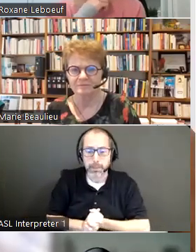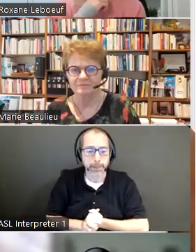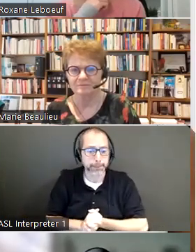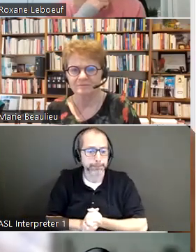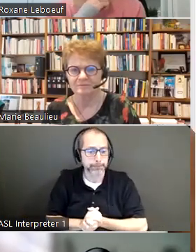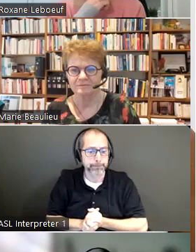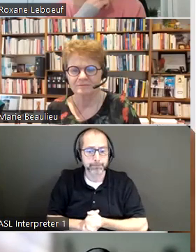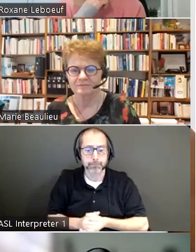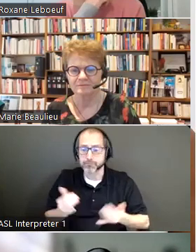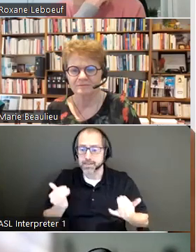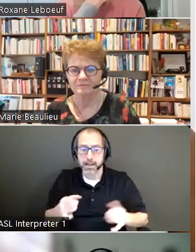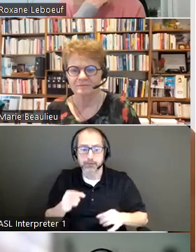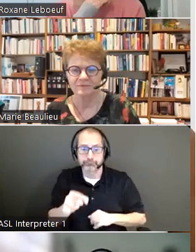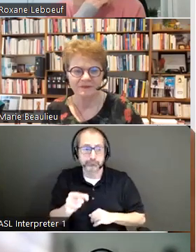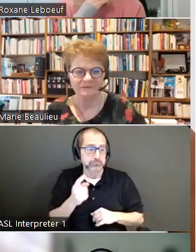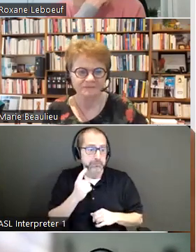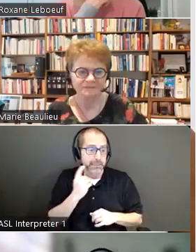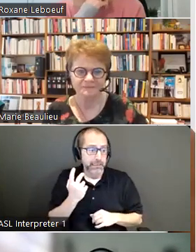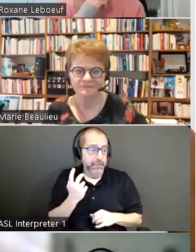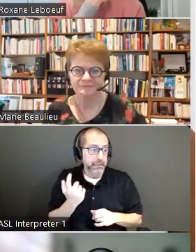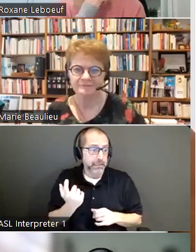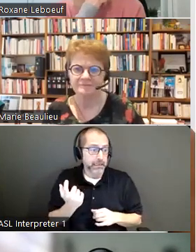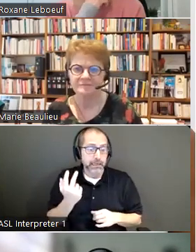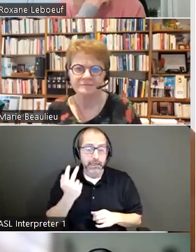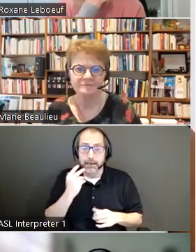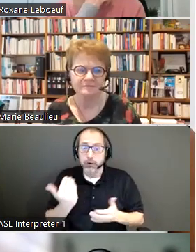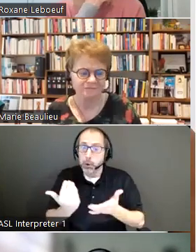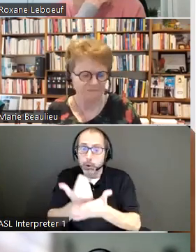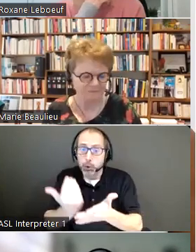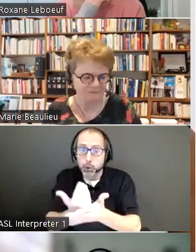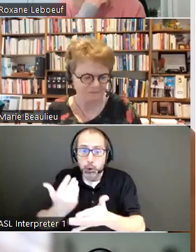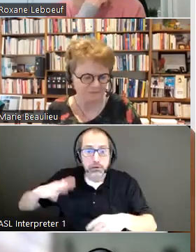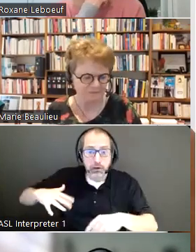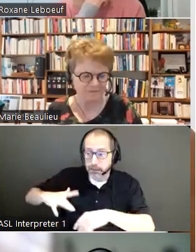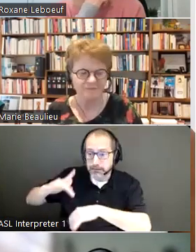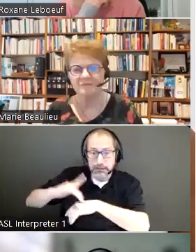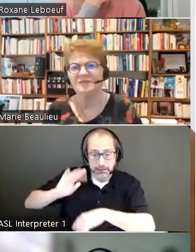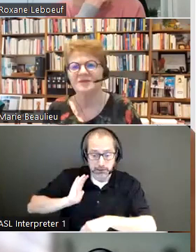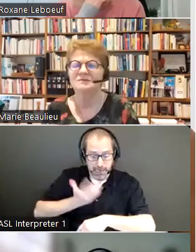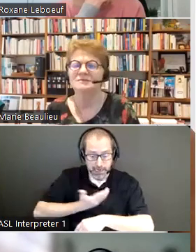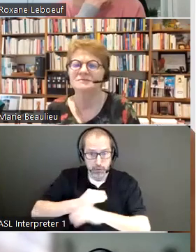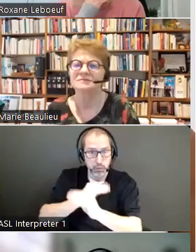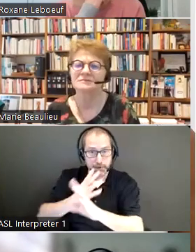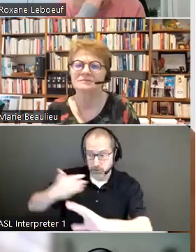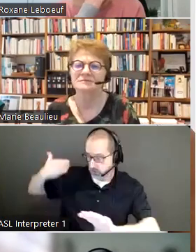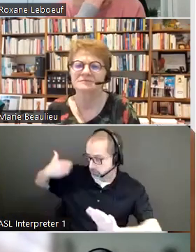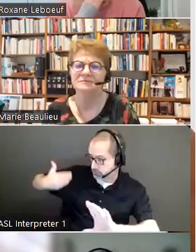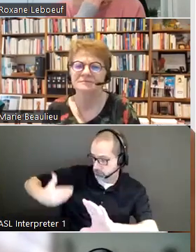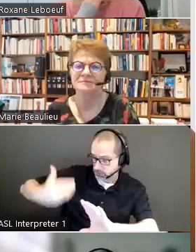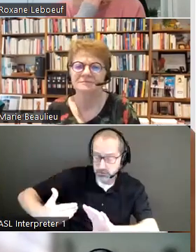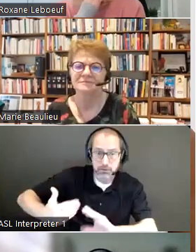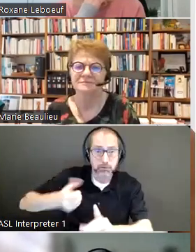For those who are just joining us maybe the first time for our webinars, we just will give you a little bit of background on our